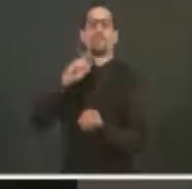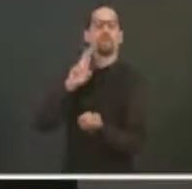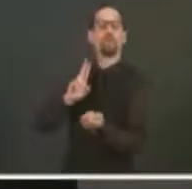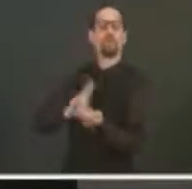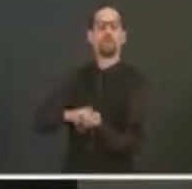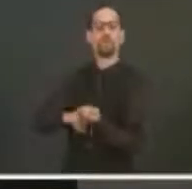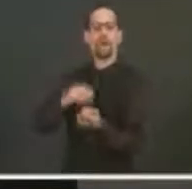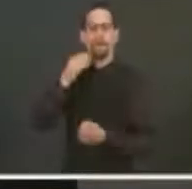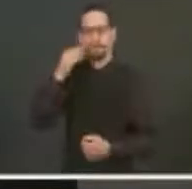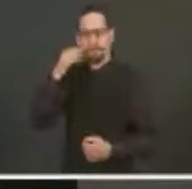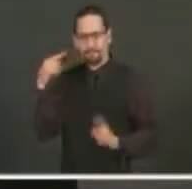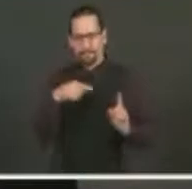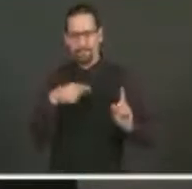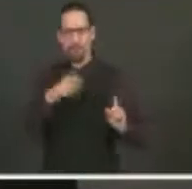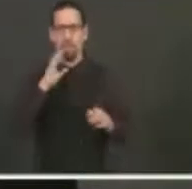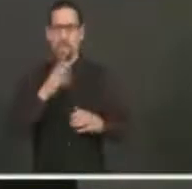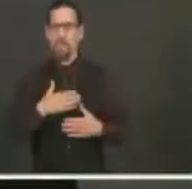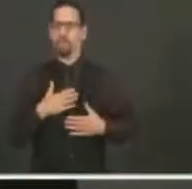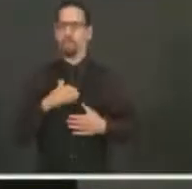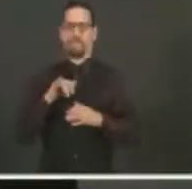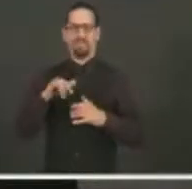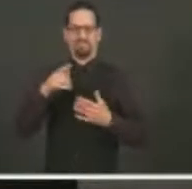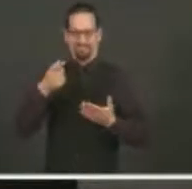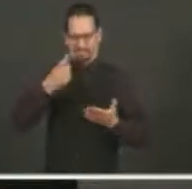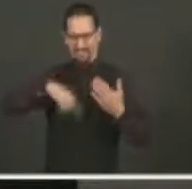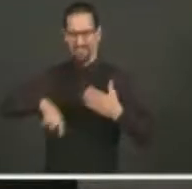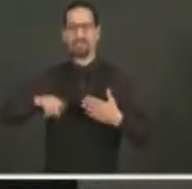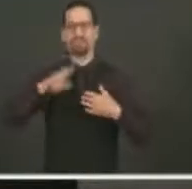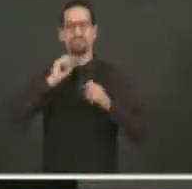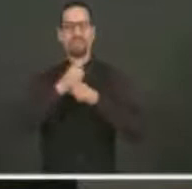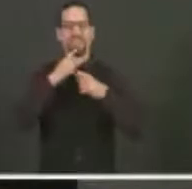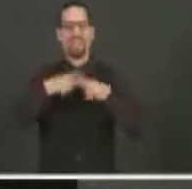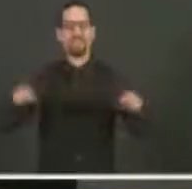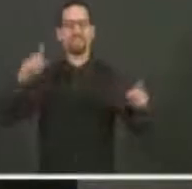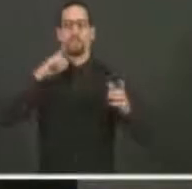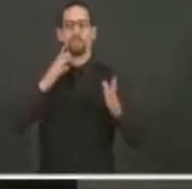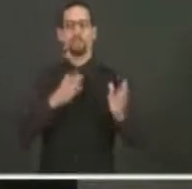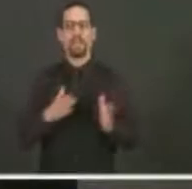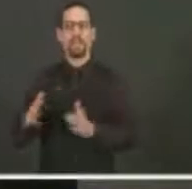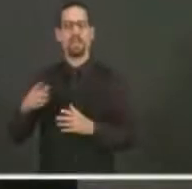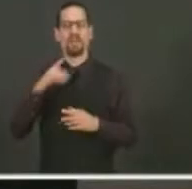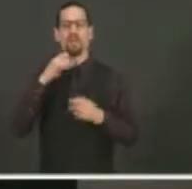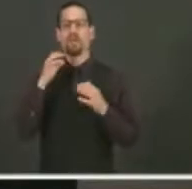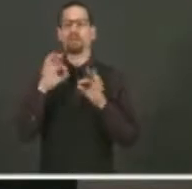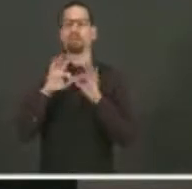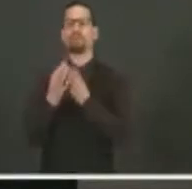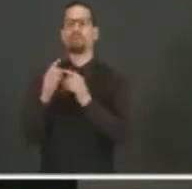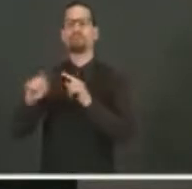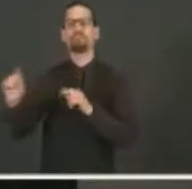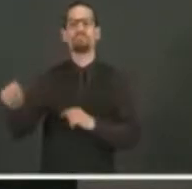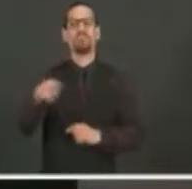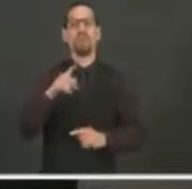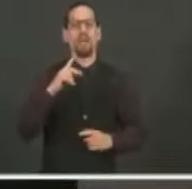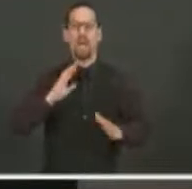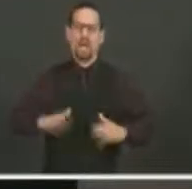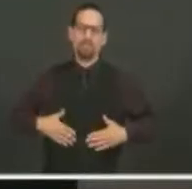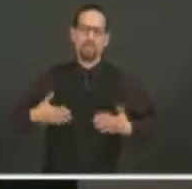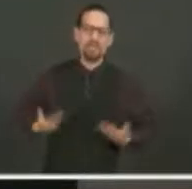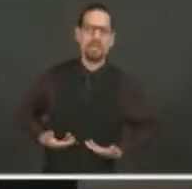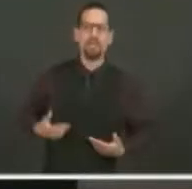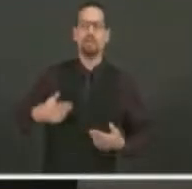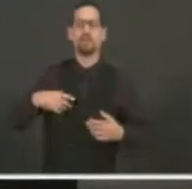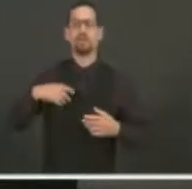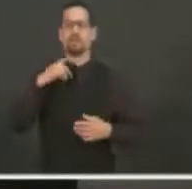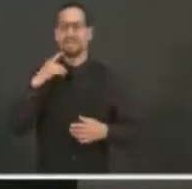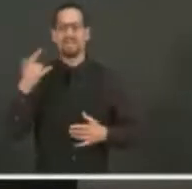announcement next week in regards to the plans. I've heard from a lot of families who are upset that you can go to a casino, you can go to a strip club, but you